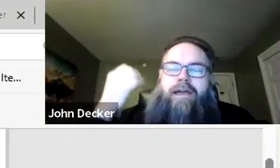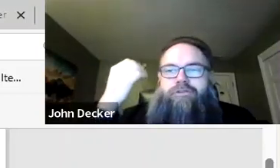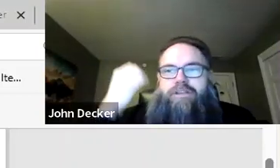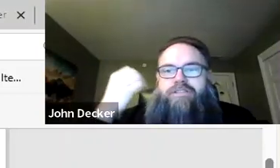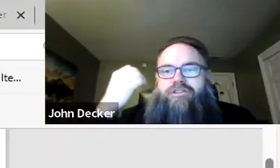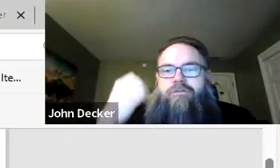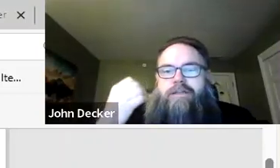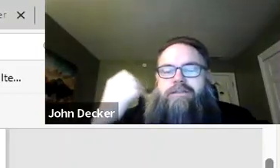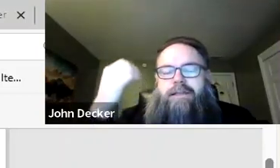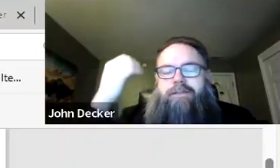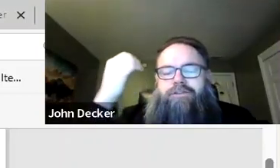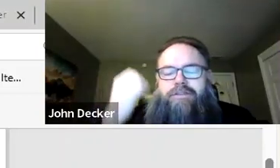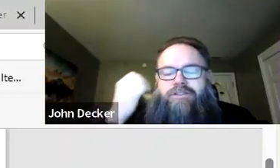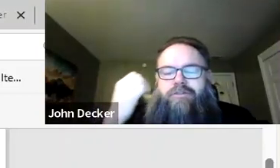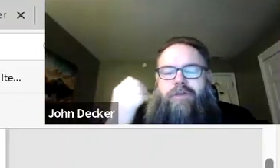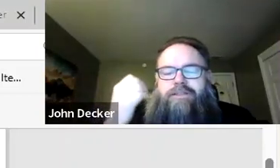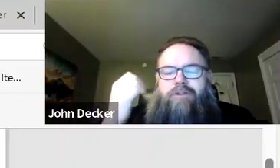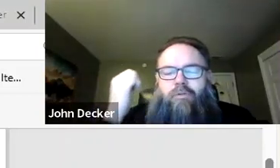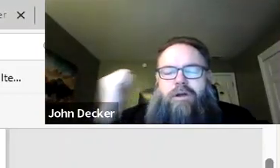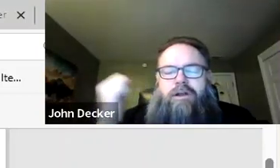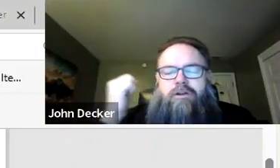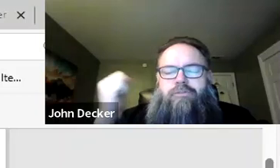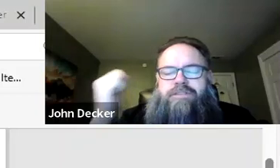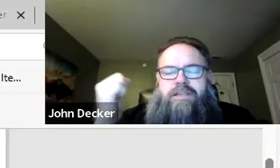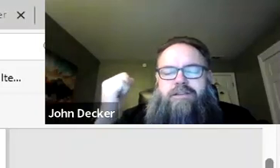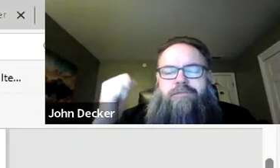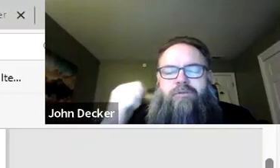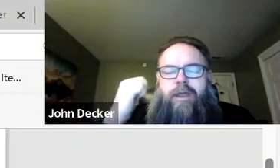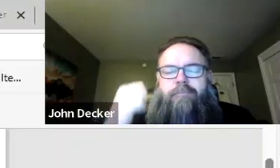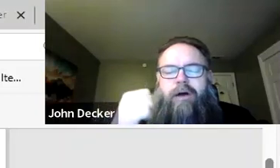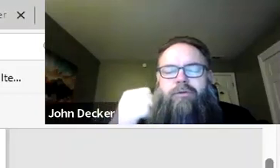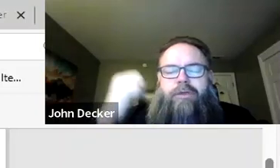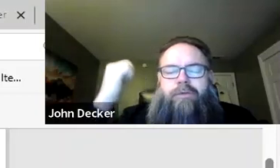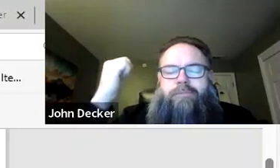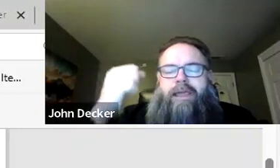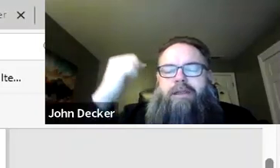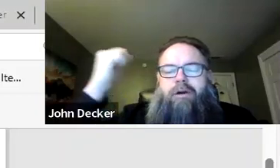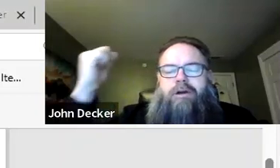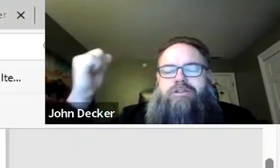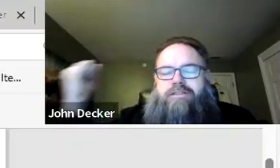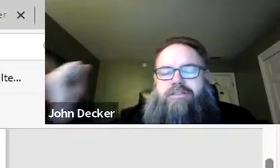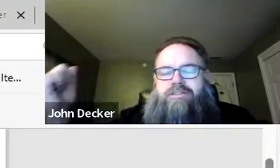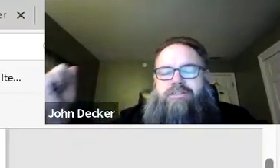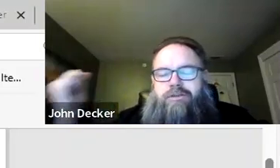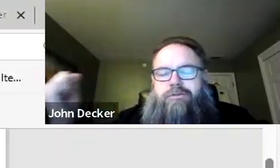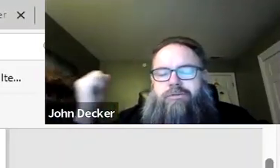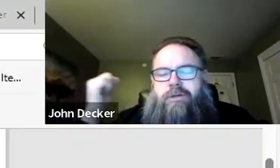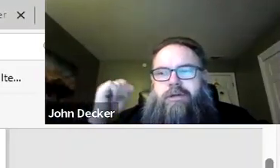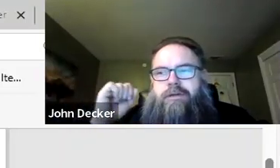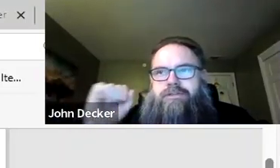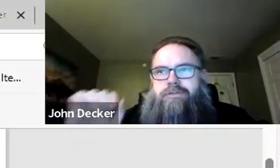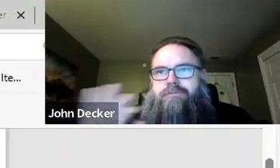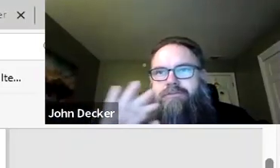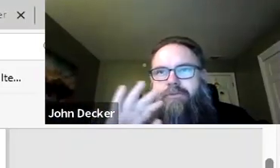We already have your transition rates. And again, the transition rates are 100% of the rate model that we plan on transitioning